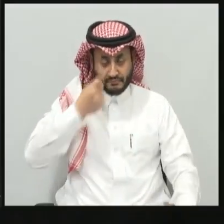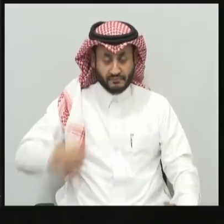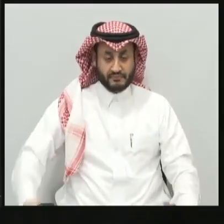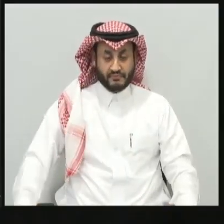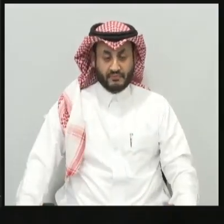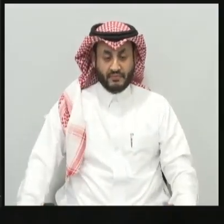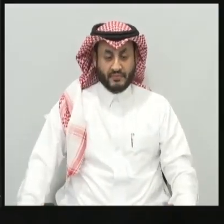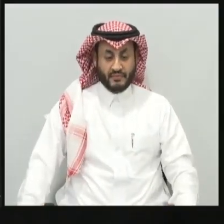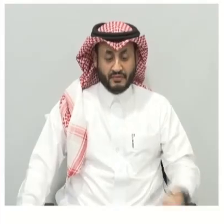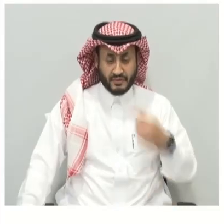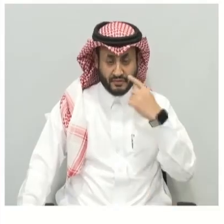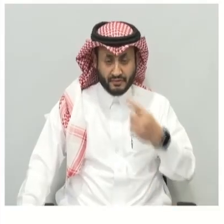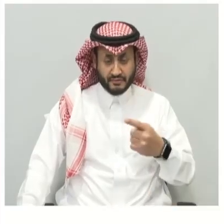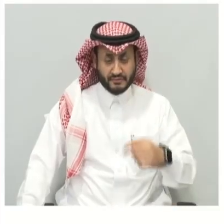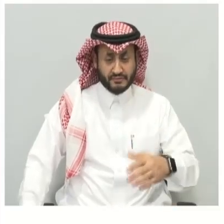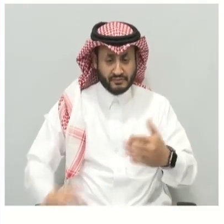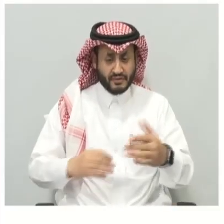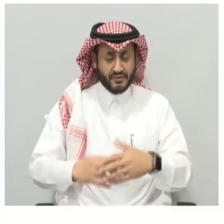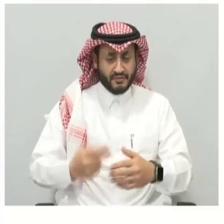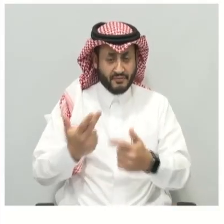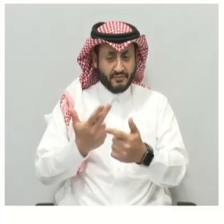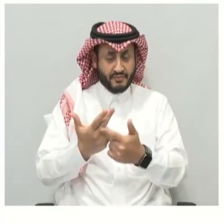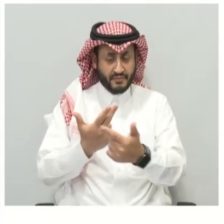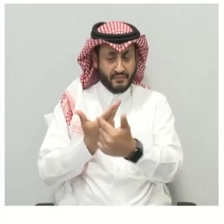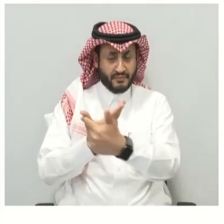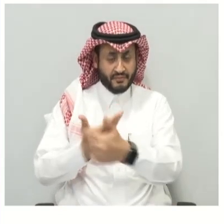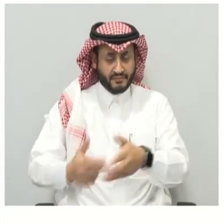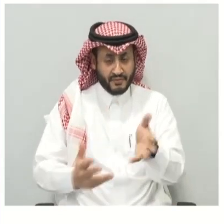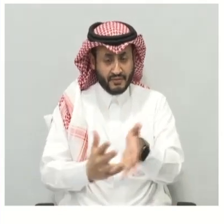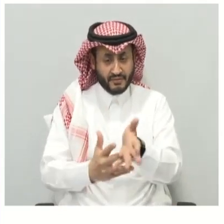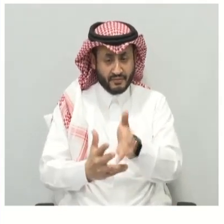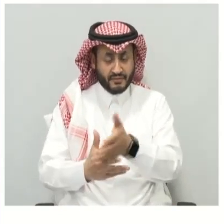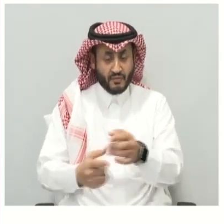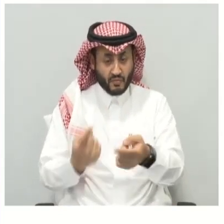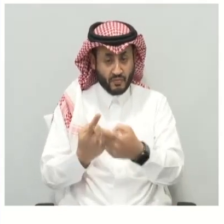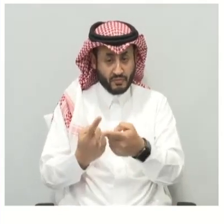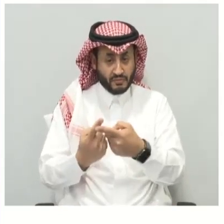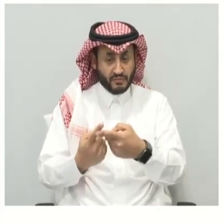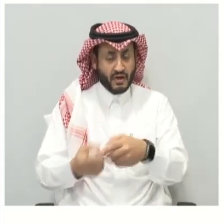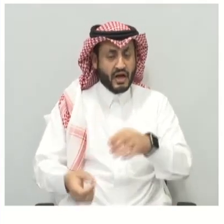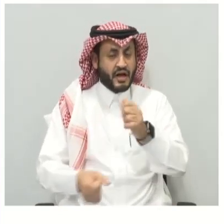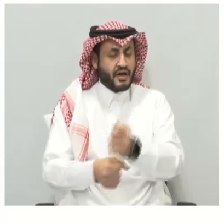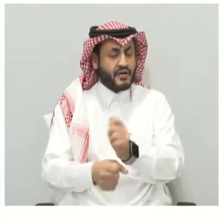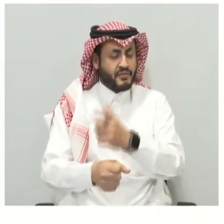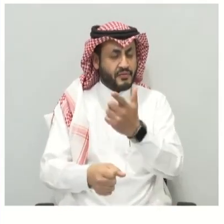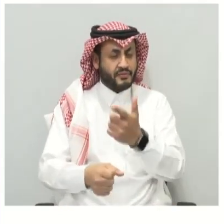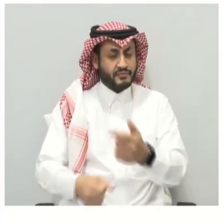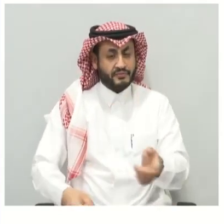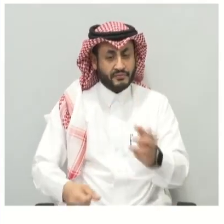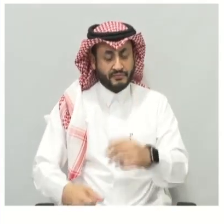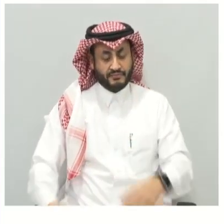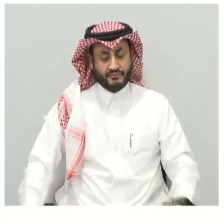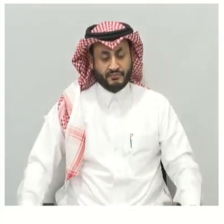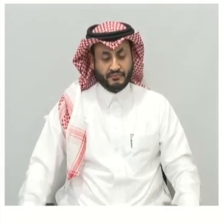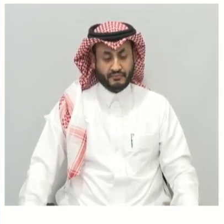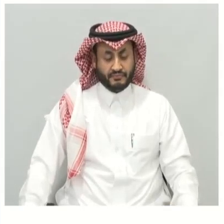2. Here we're going to study three units. The first one called What Do You Do? From pages 2 until 9.